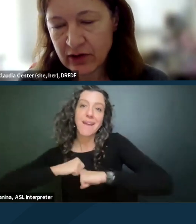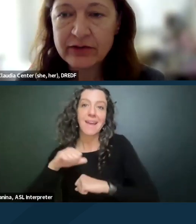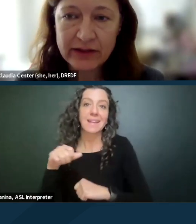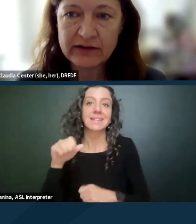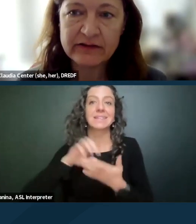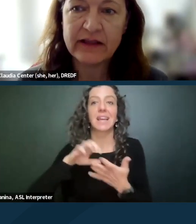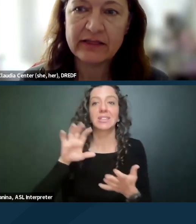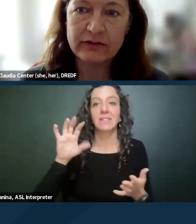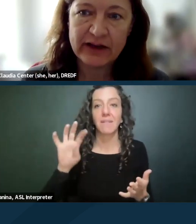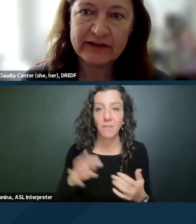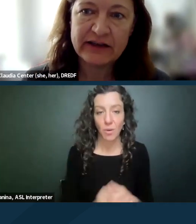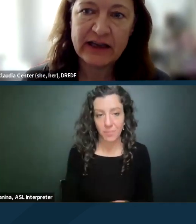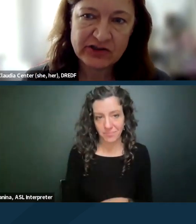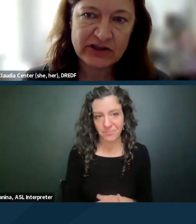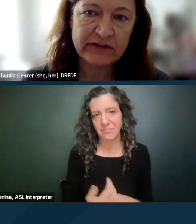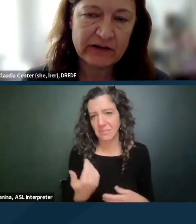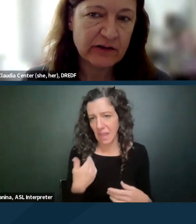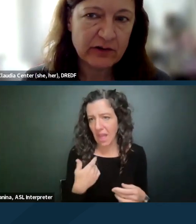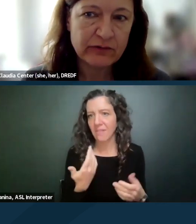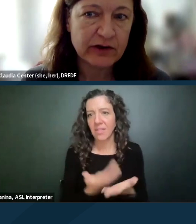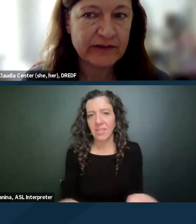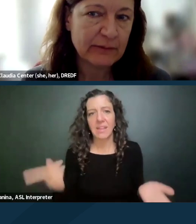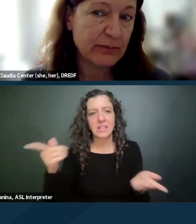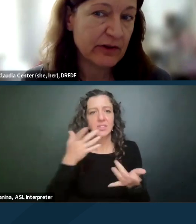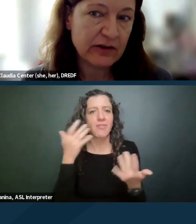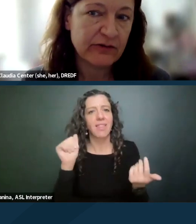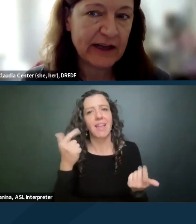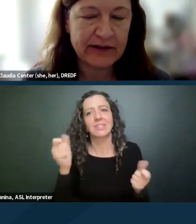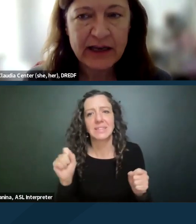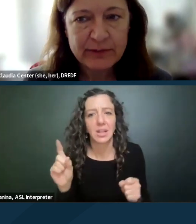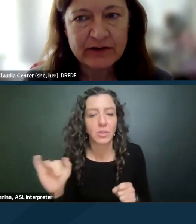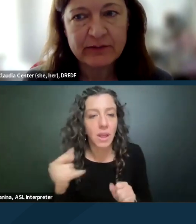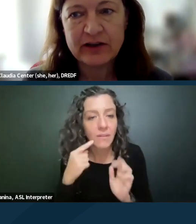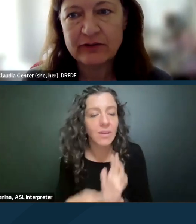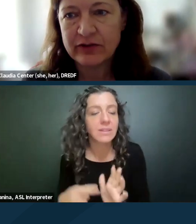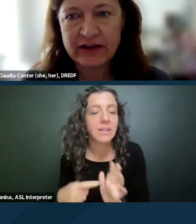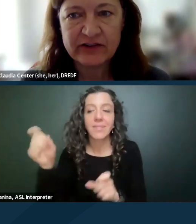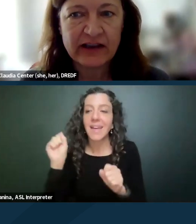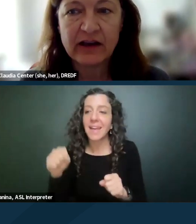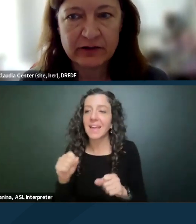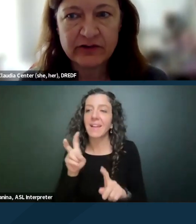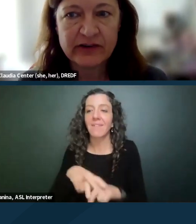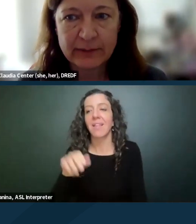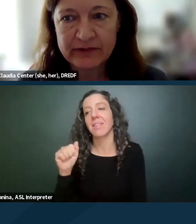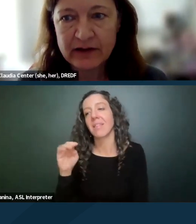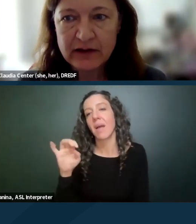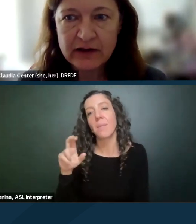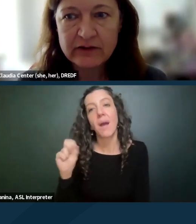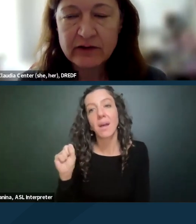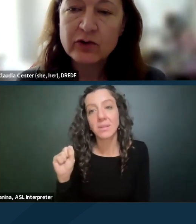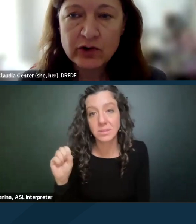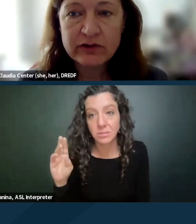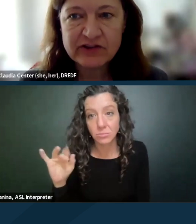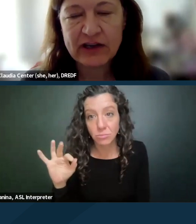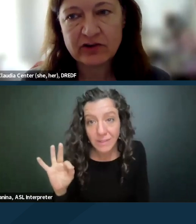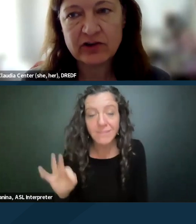504. And there are things that the friendly AGs can do. For example, they could file an amicus brief or they could take other steps.